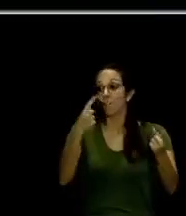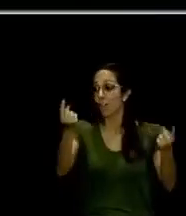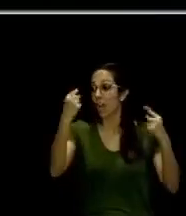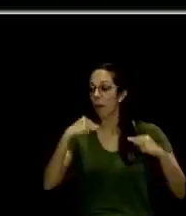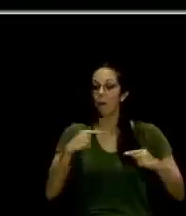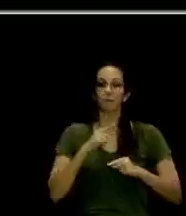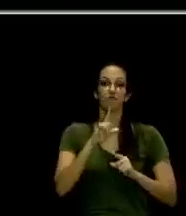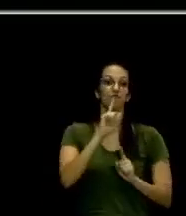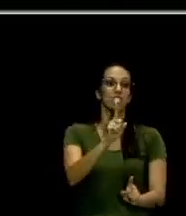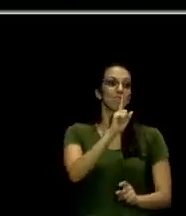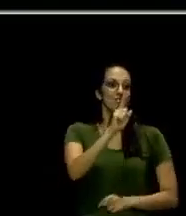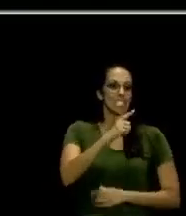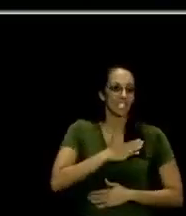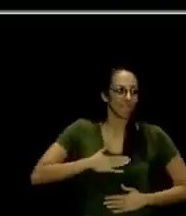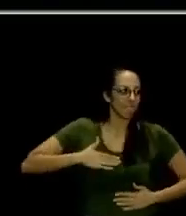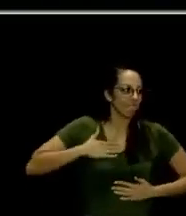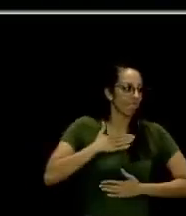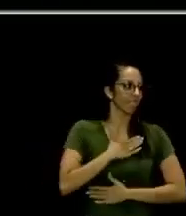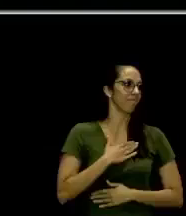I'm really appreciative.